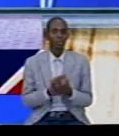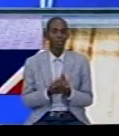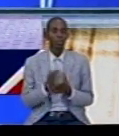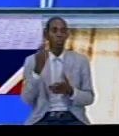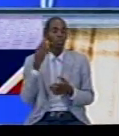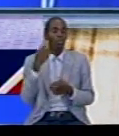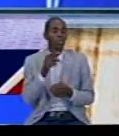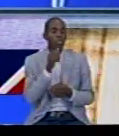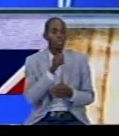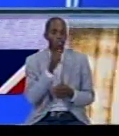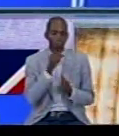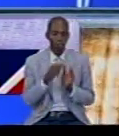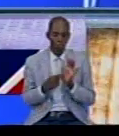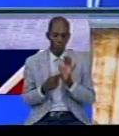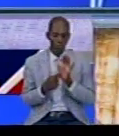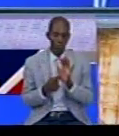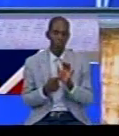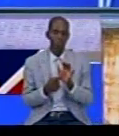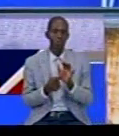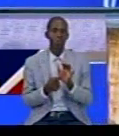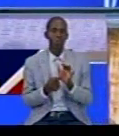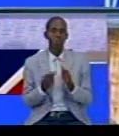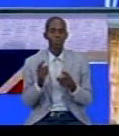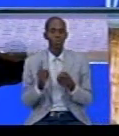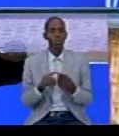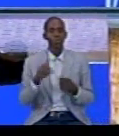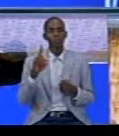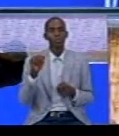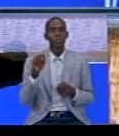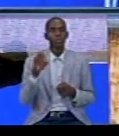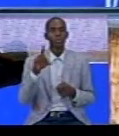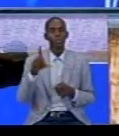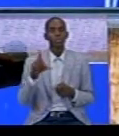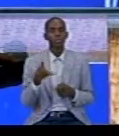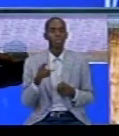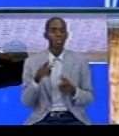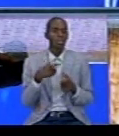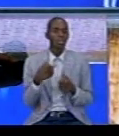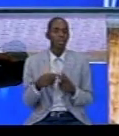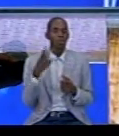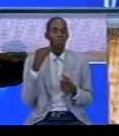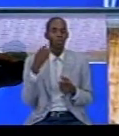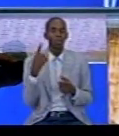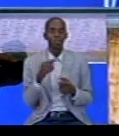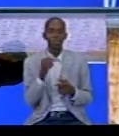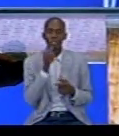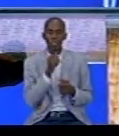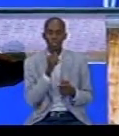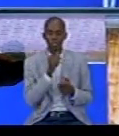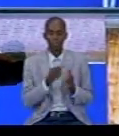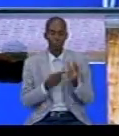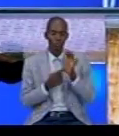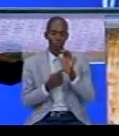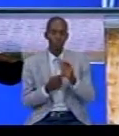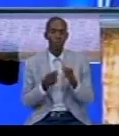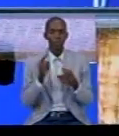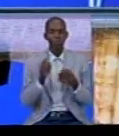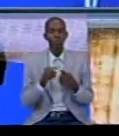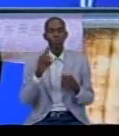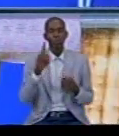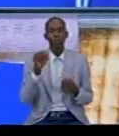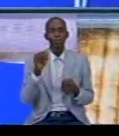the secret revealed unto Daniel. Then was the secret revealed unto